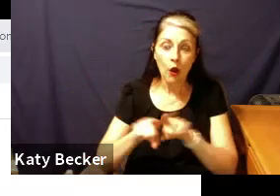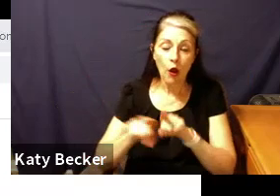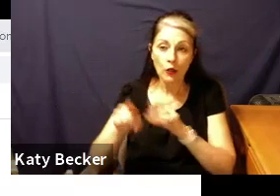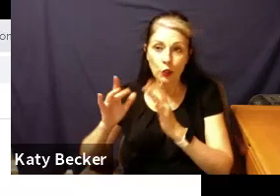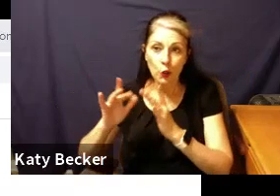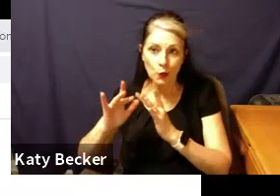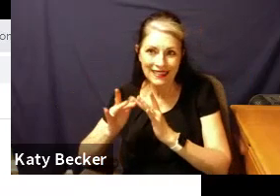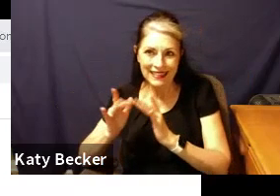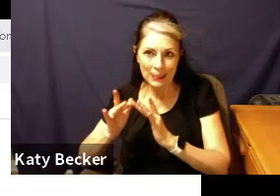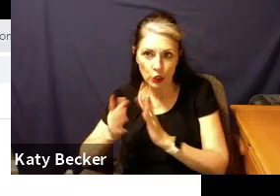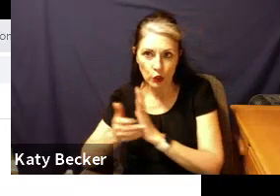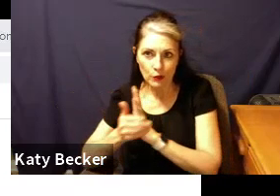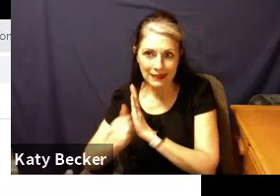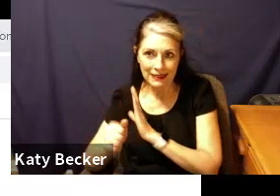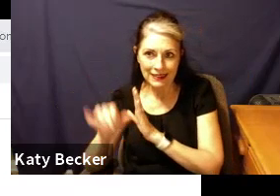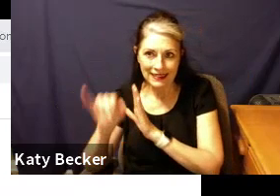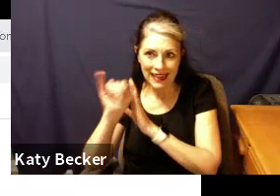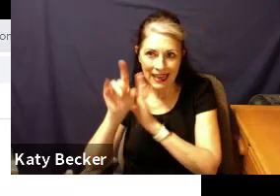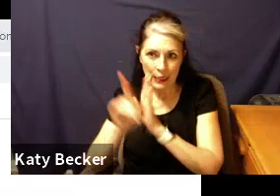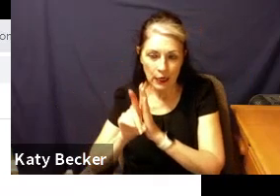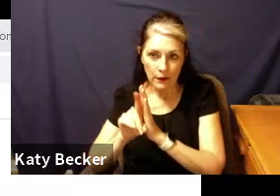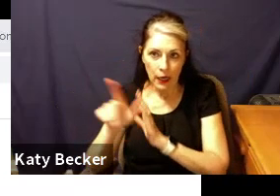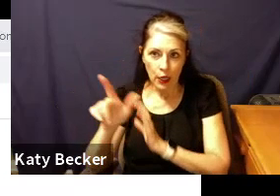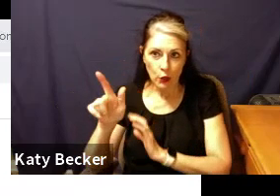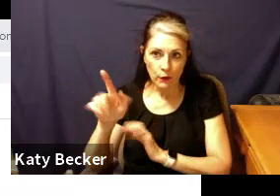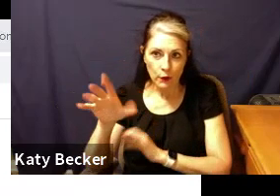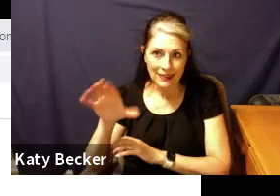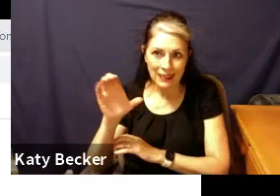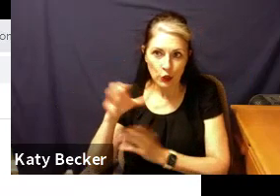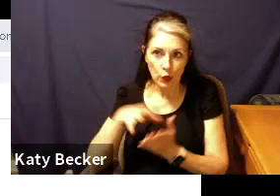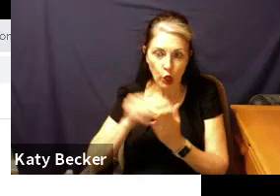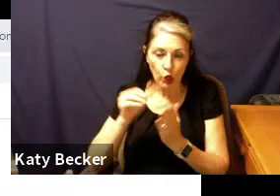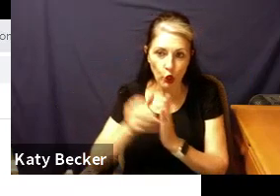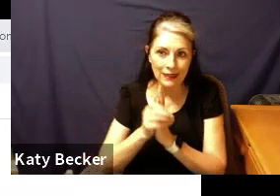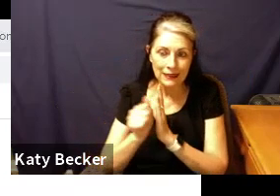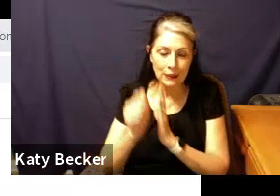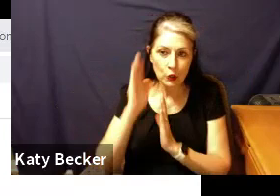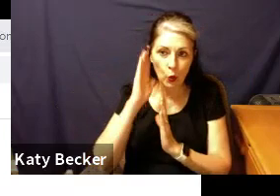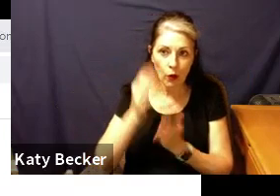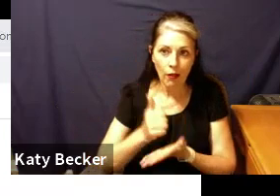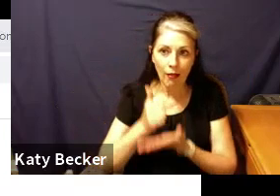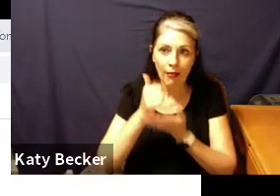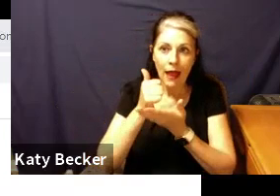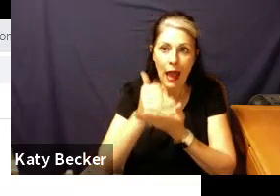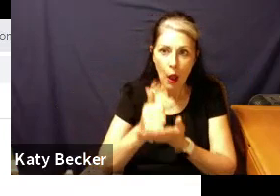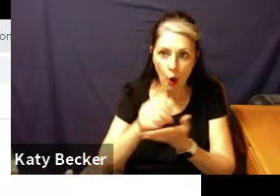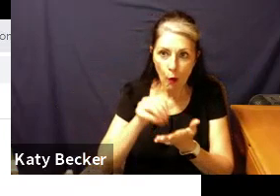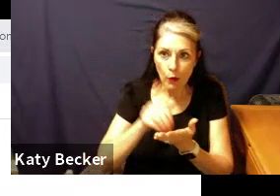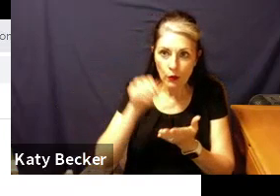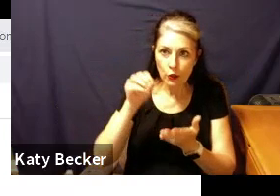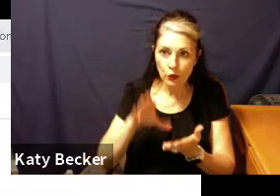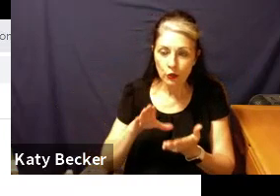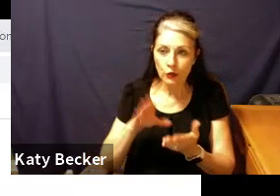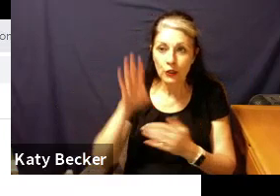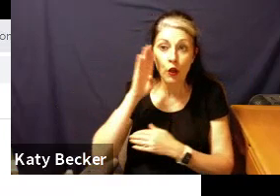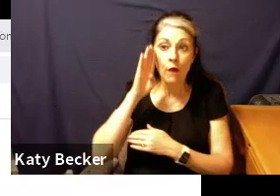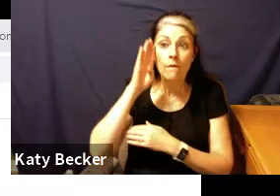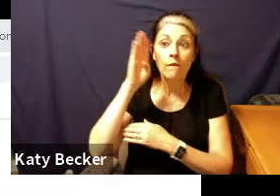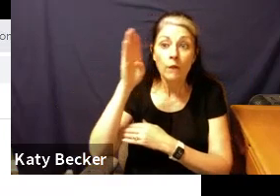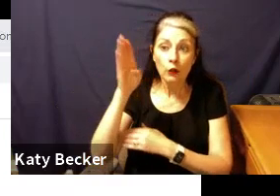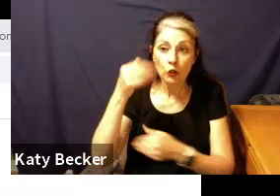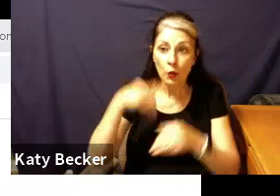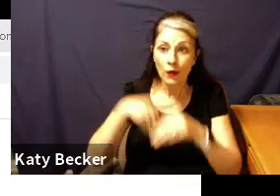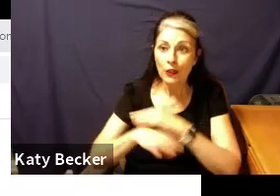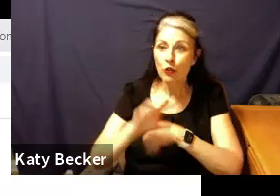skills. So these are identified as 21st century learning skills, which is going to help carry our students into their futures when they enter the